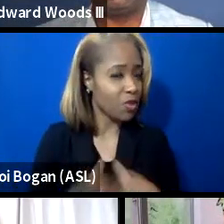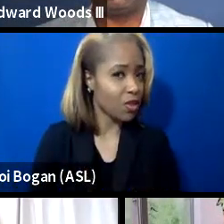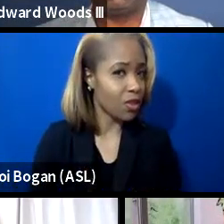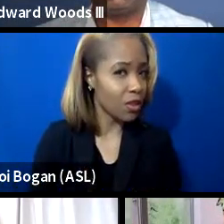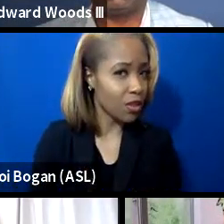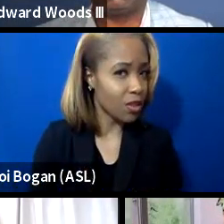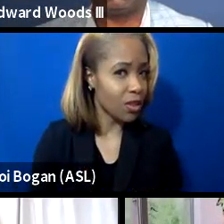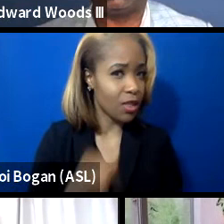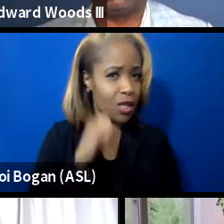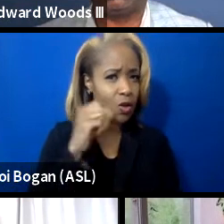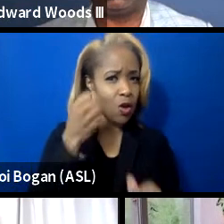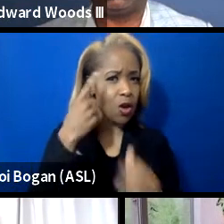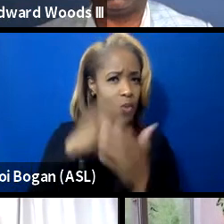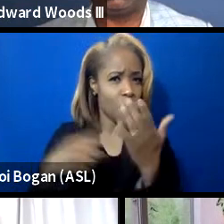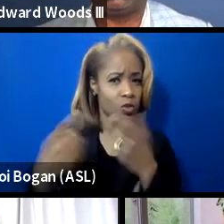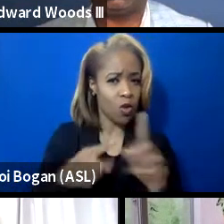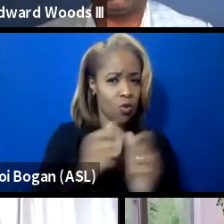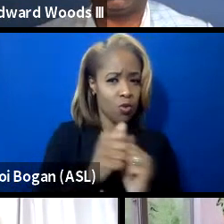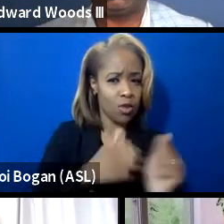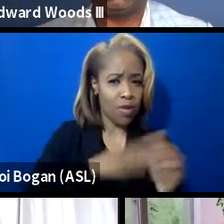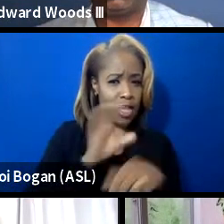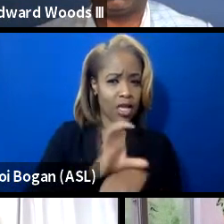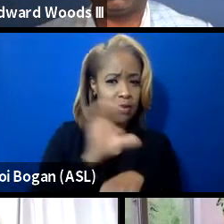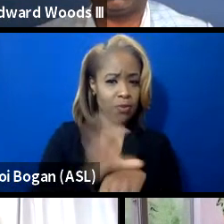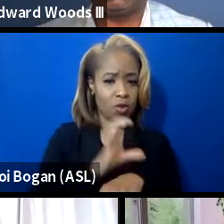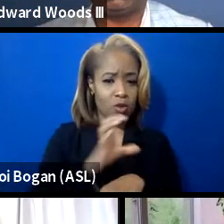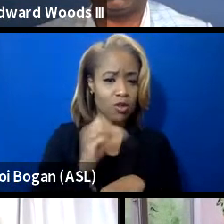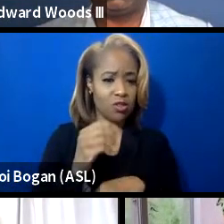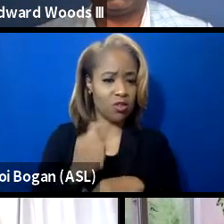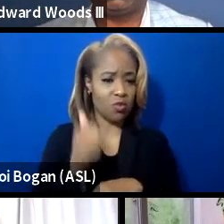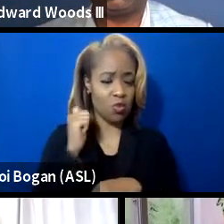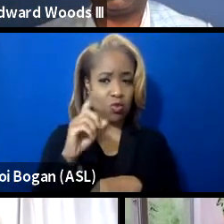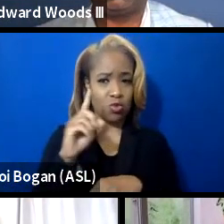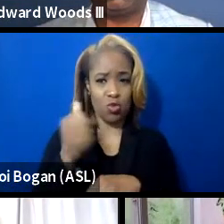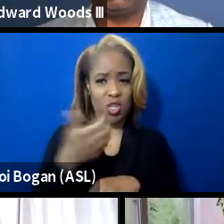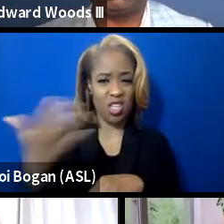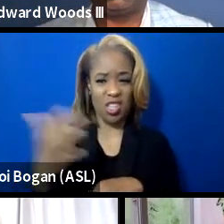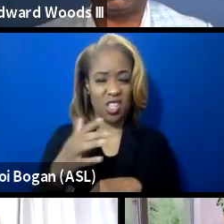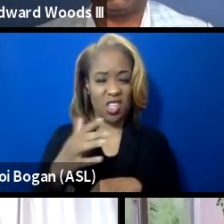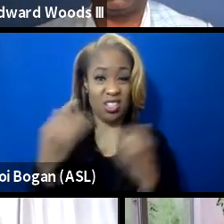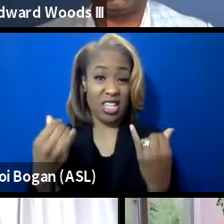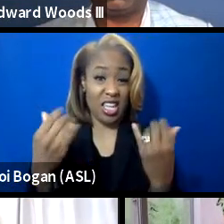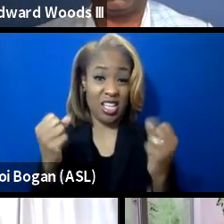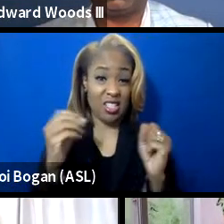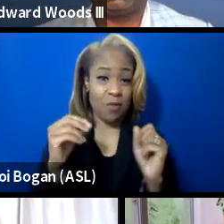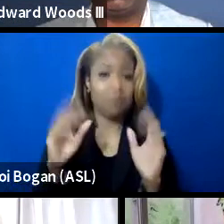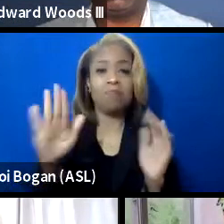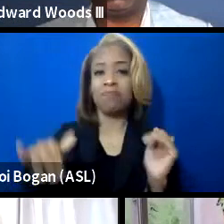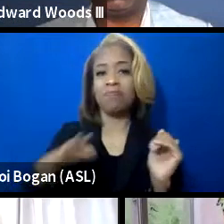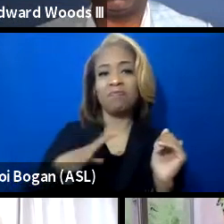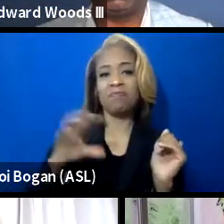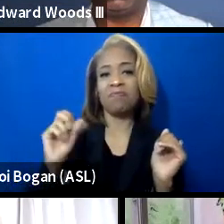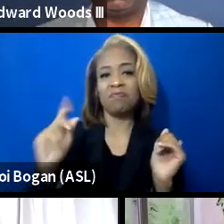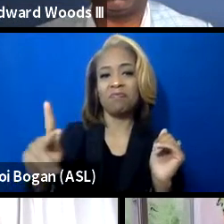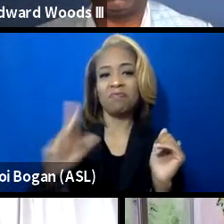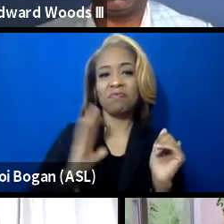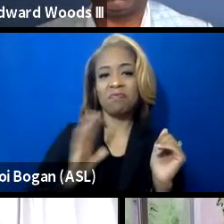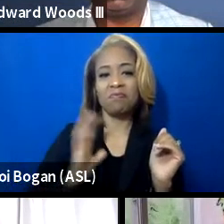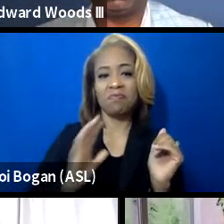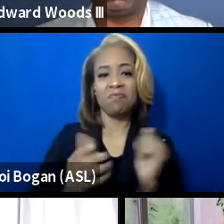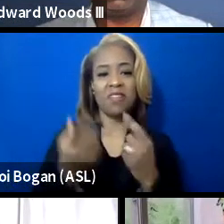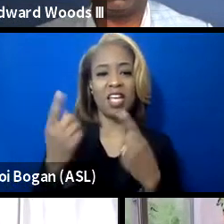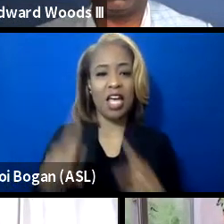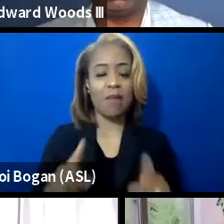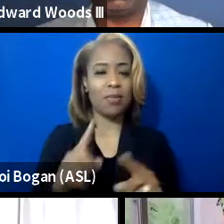don't understand what's going on with my computer. It won't do anything hardly today. So it's okay. It happens to the best of us all the